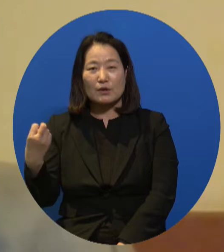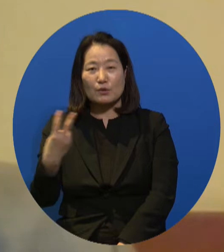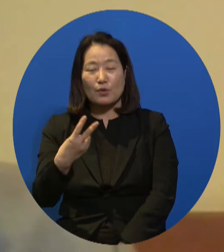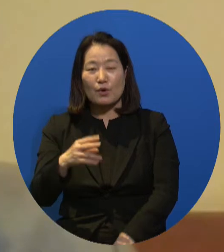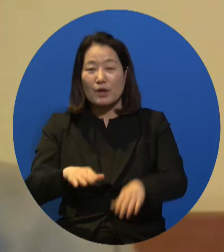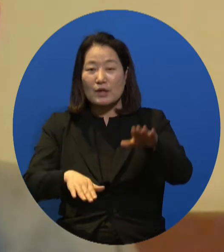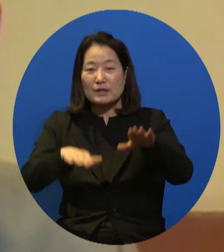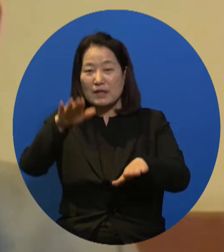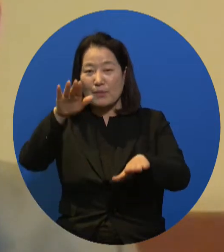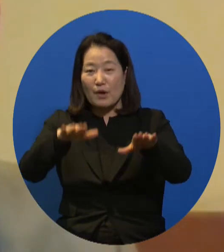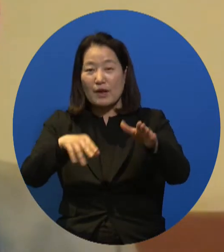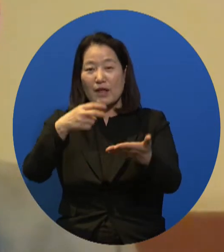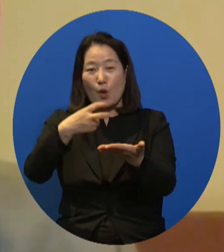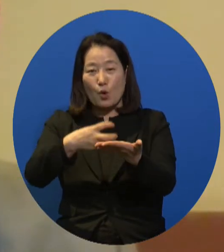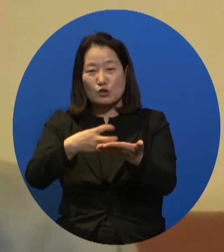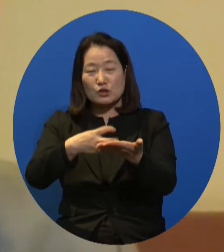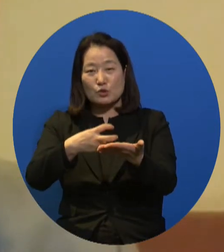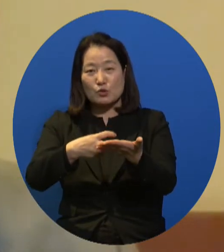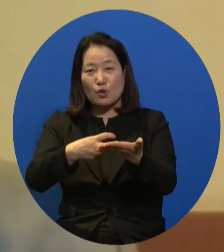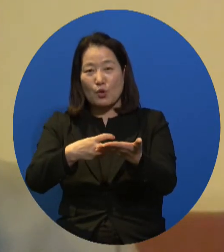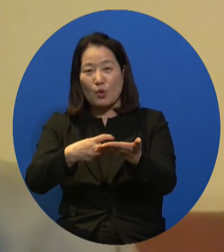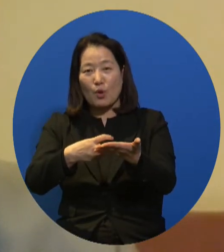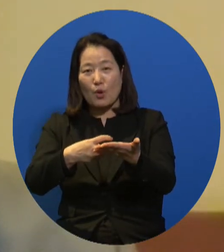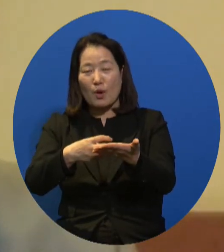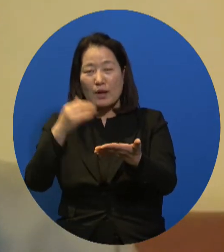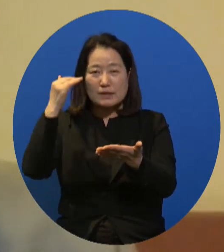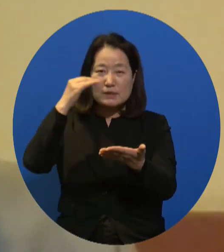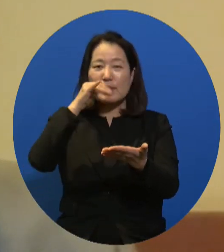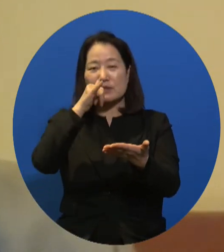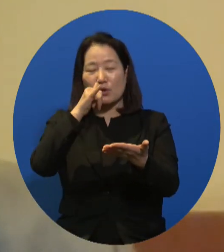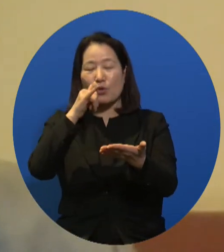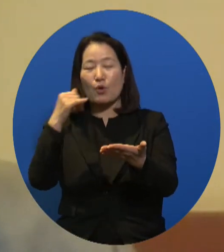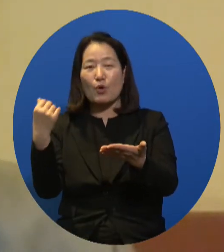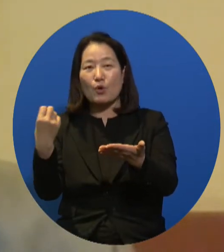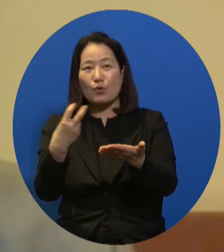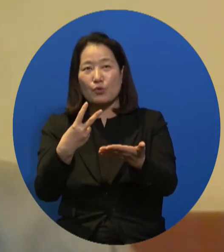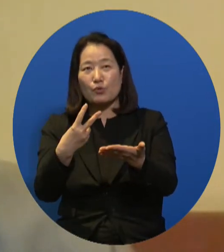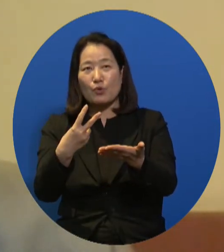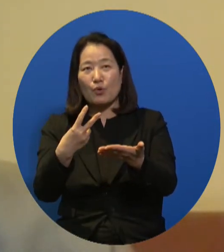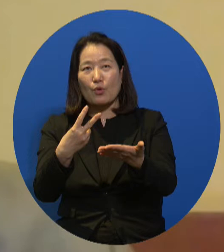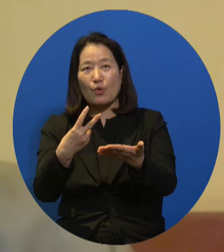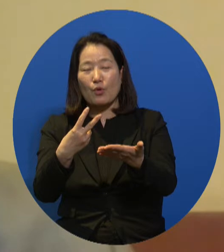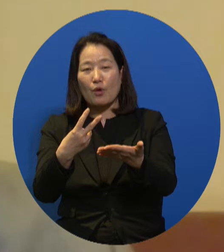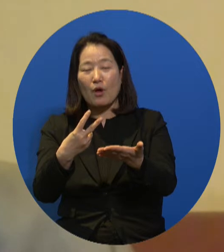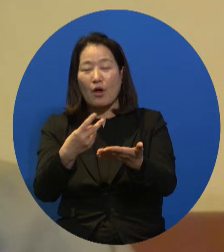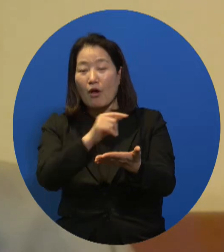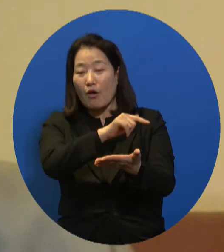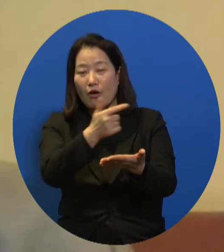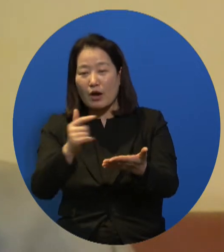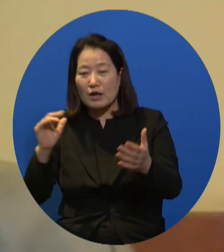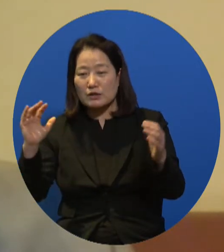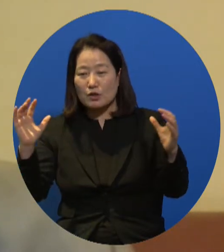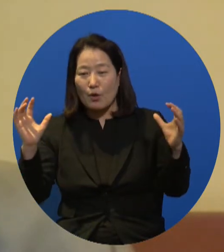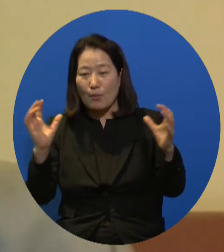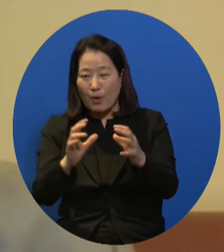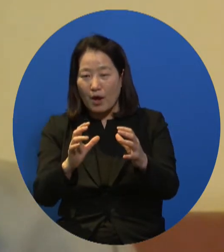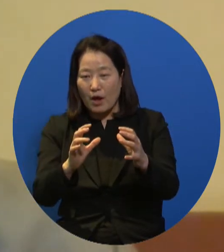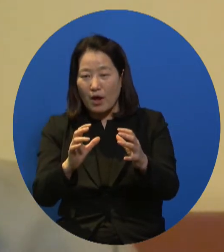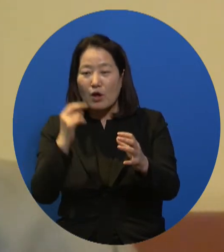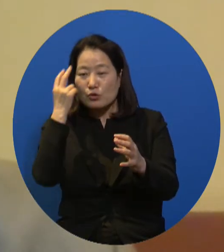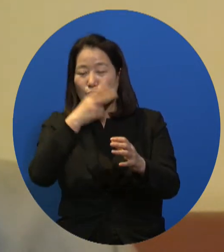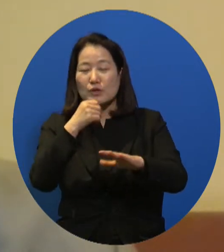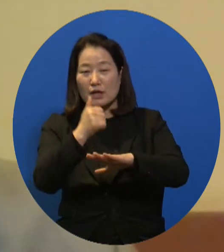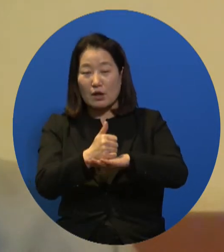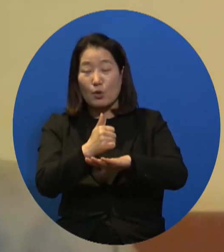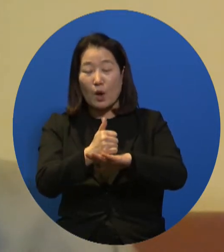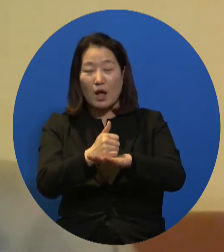The wide-ranging investigation also looked at the particularly serious issues faced by children with disabilities, as